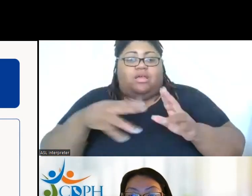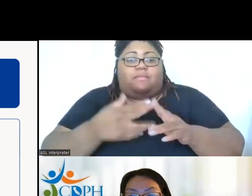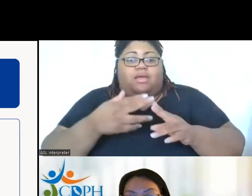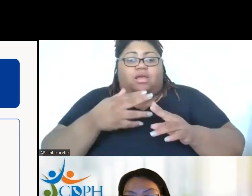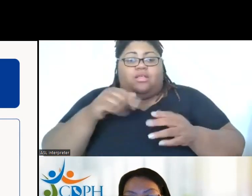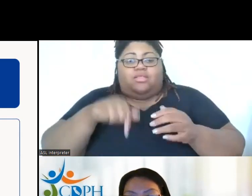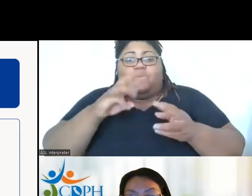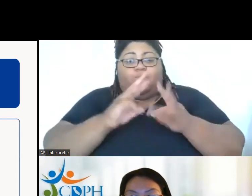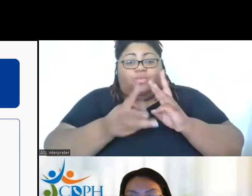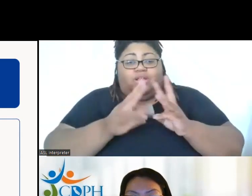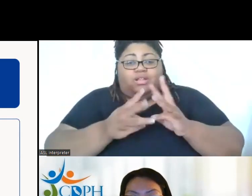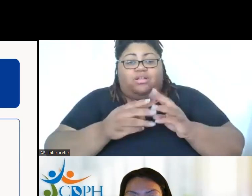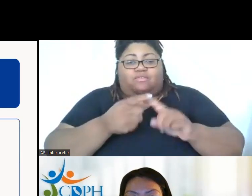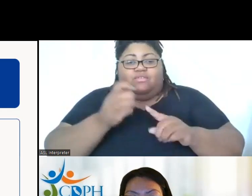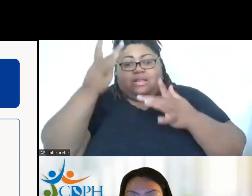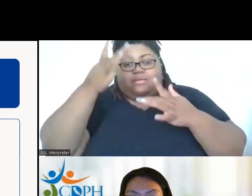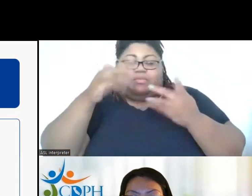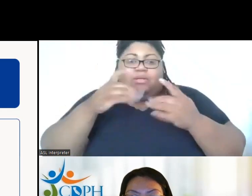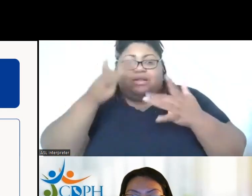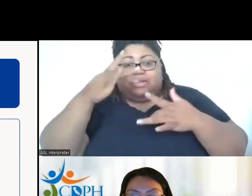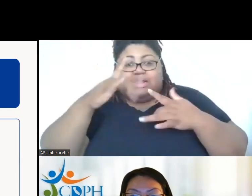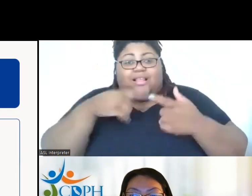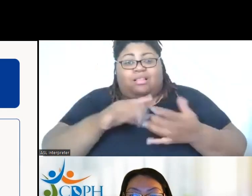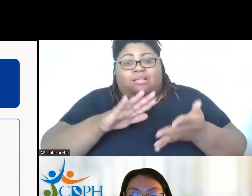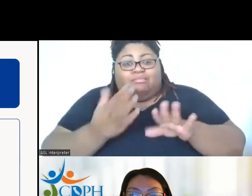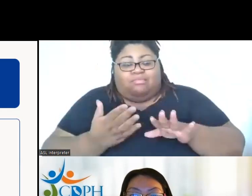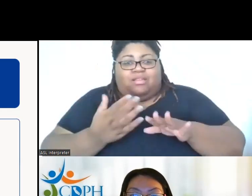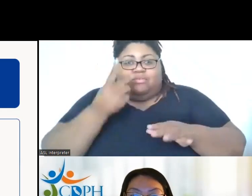we are seeing a decline in death rates.